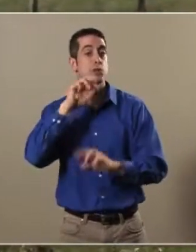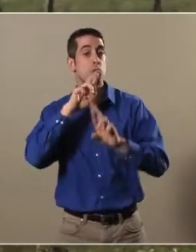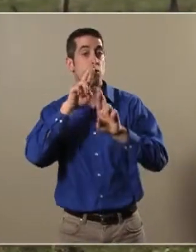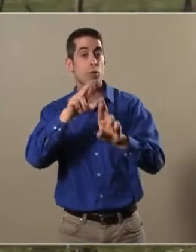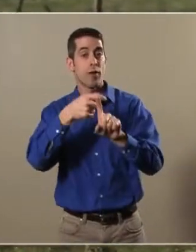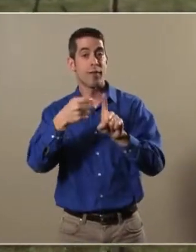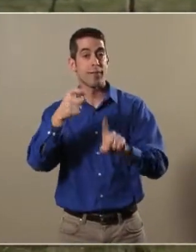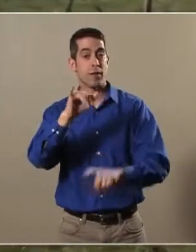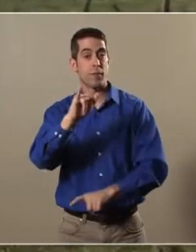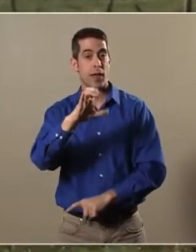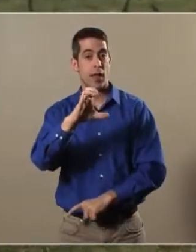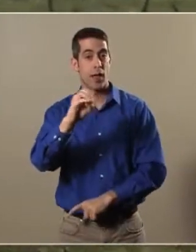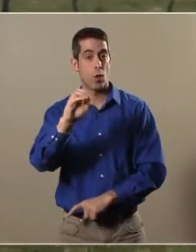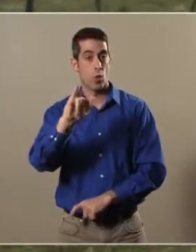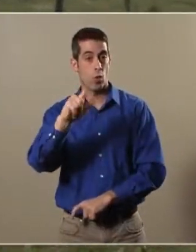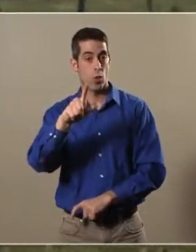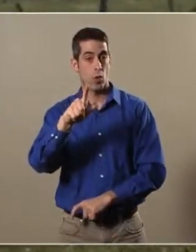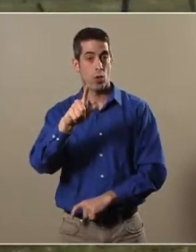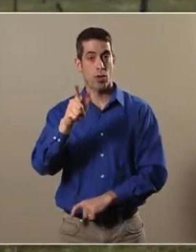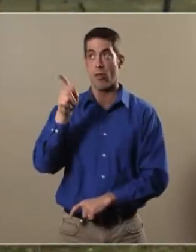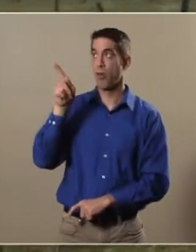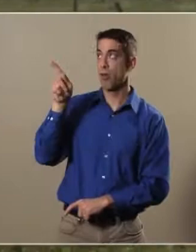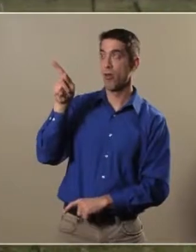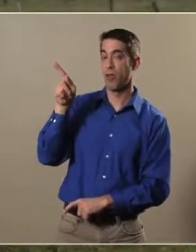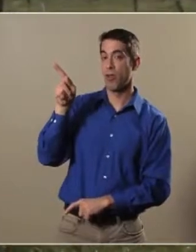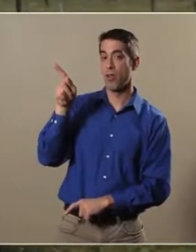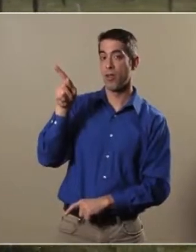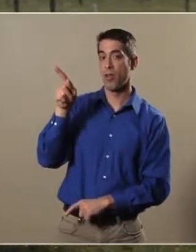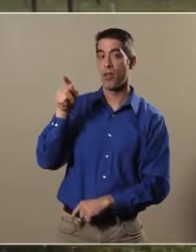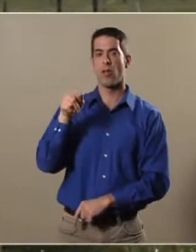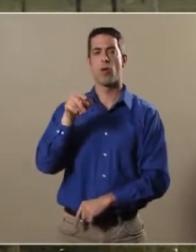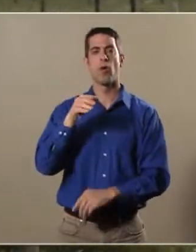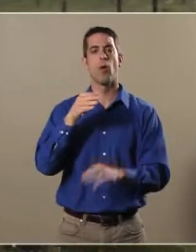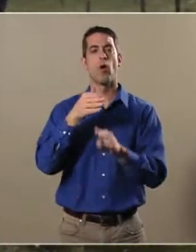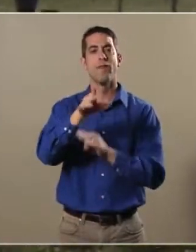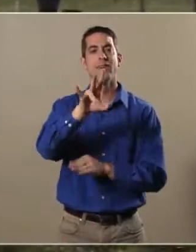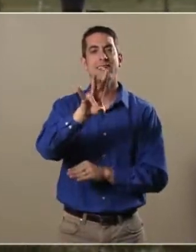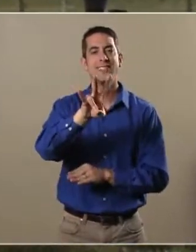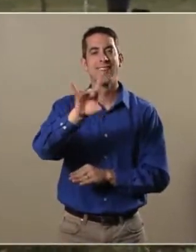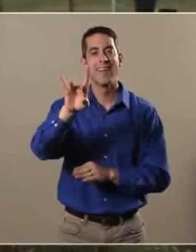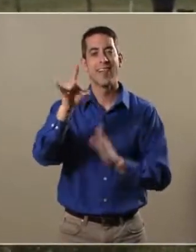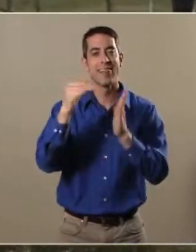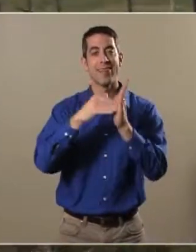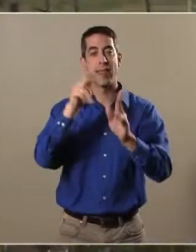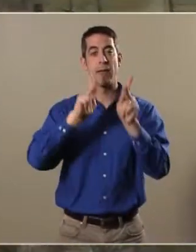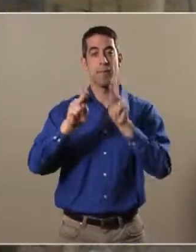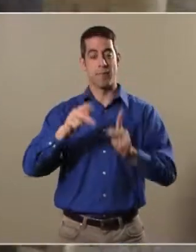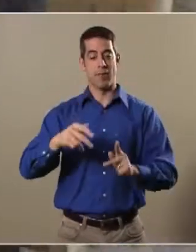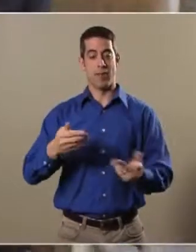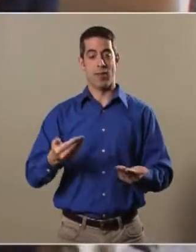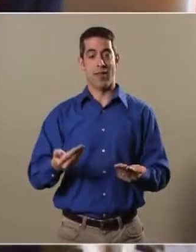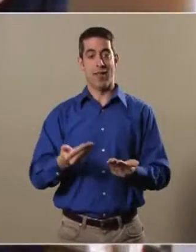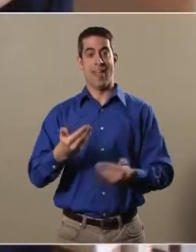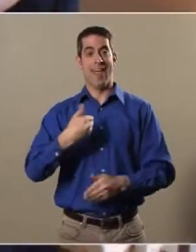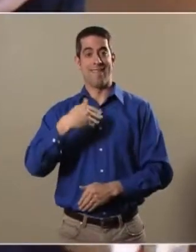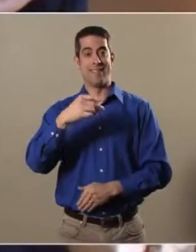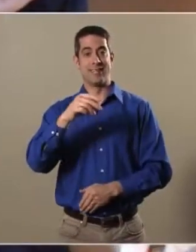Indiana Council on Independent Living, there are over 78,000 people with disabilities in Northeast